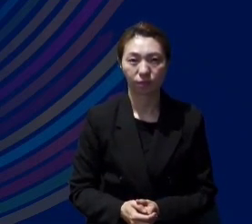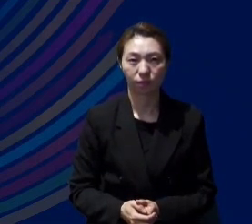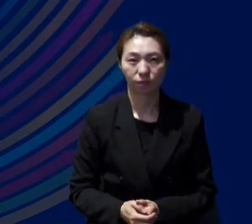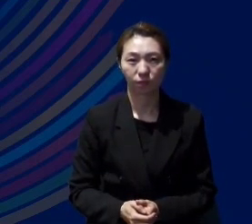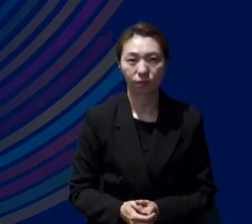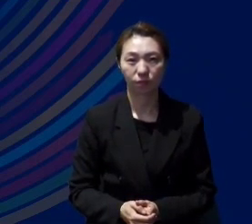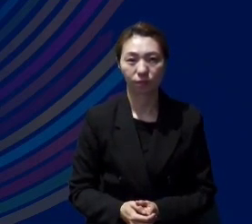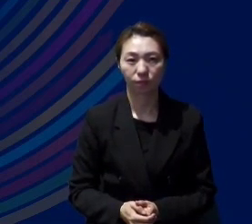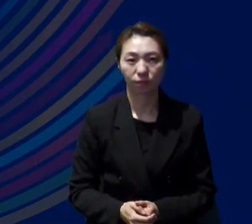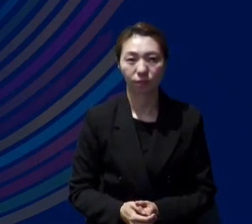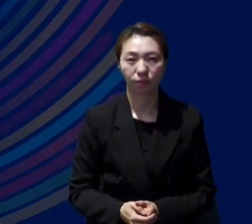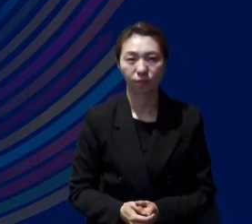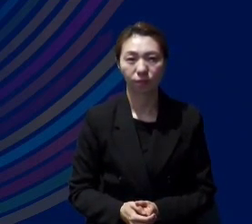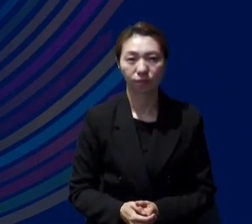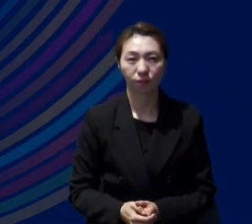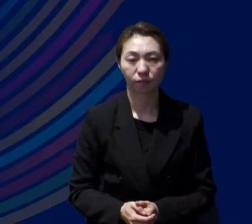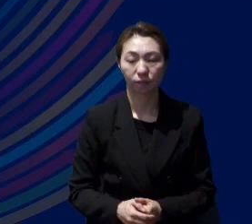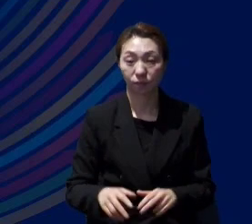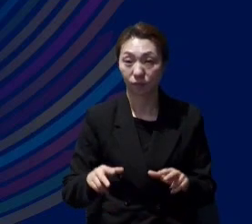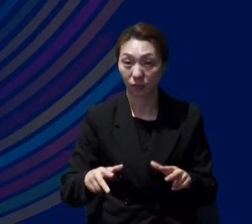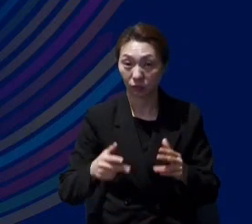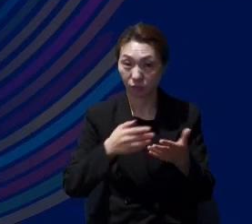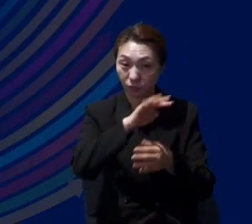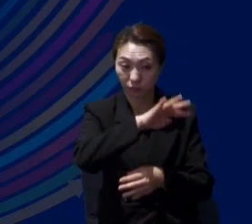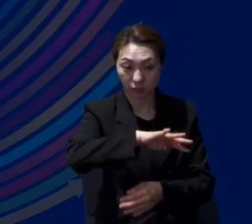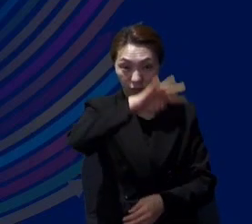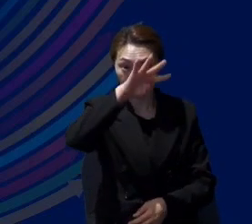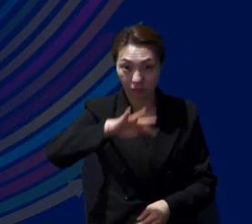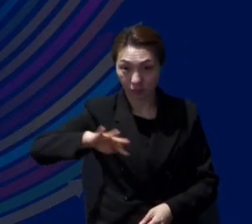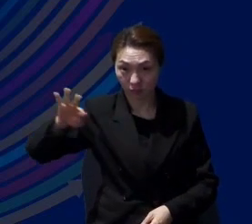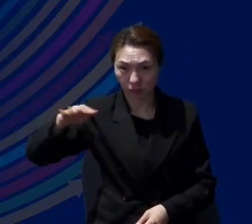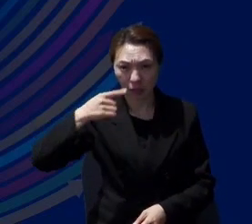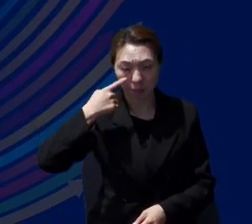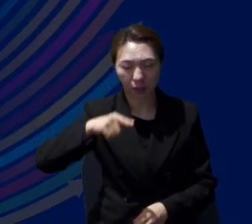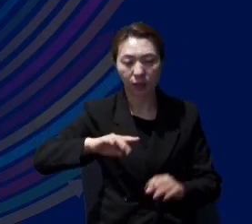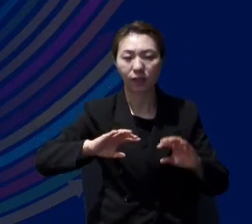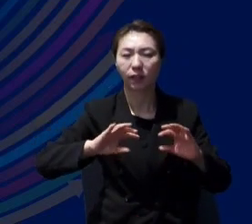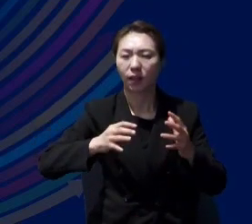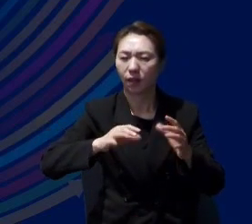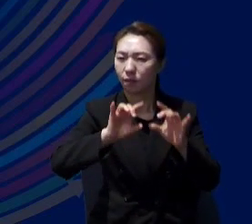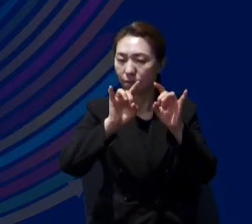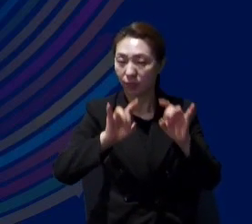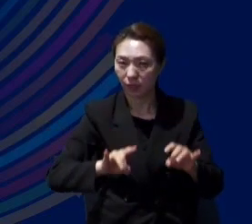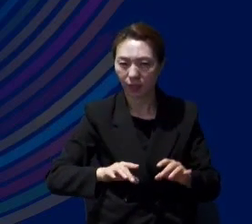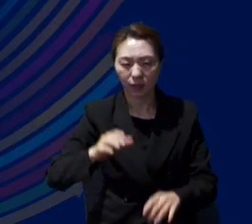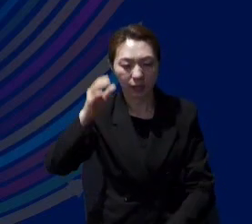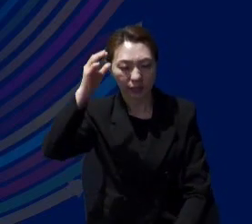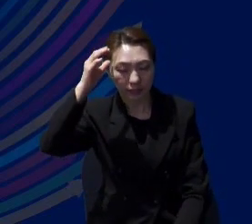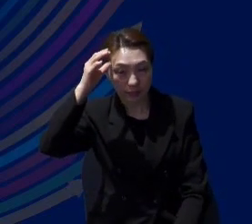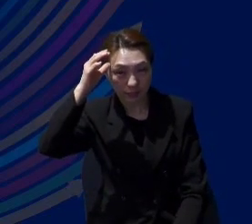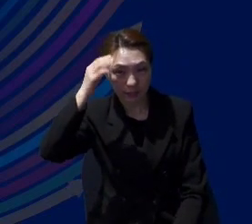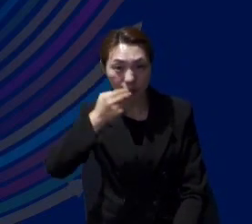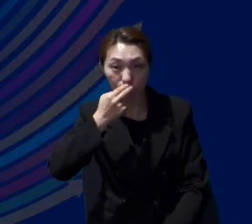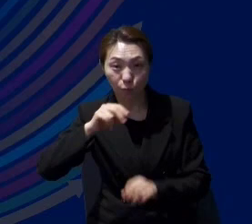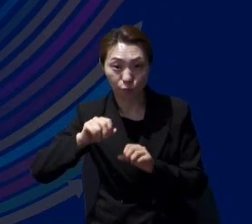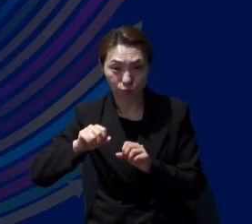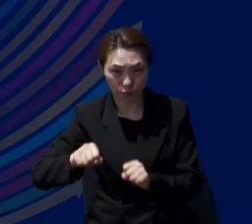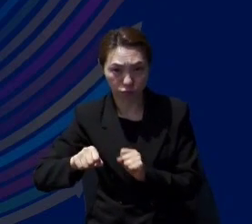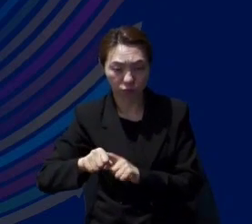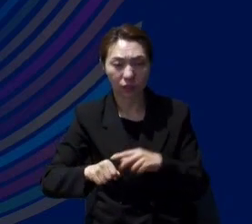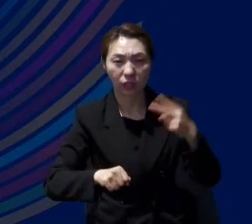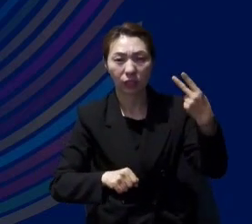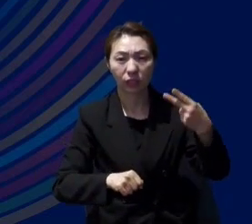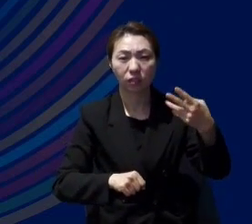here shows estimates at the national level of life expectancy from 2000 to 2019. And if you look at the gray